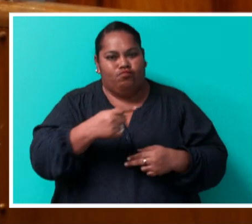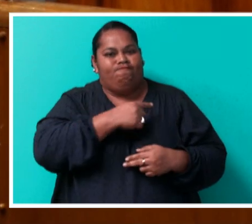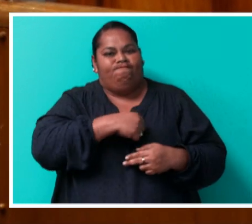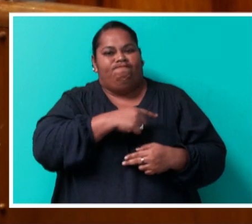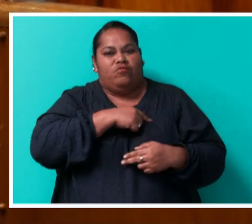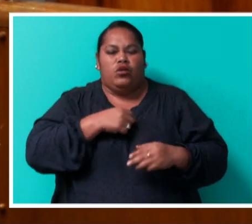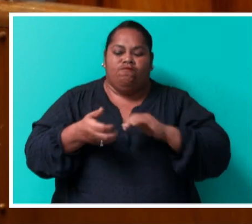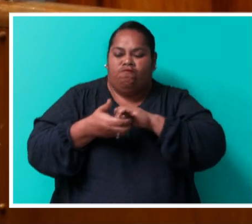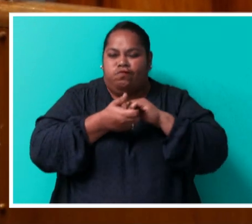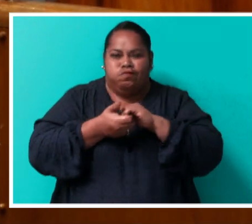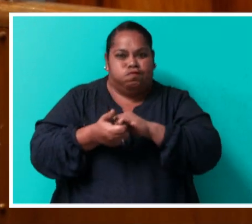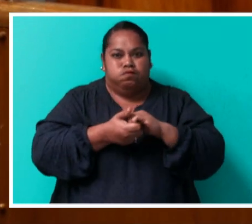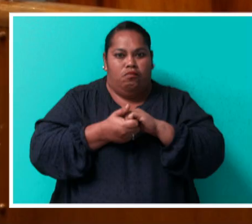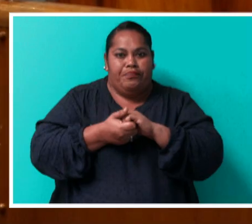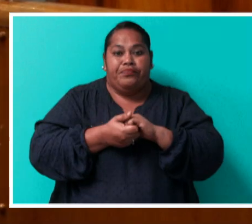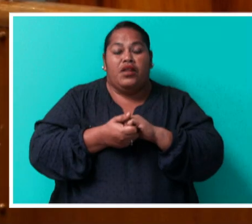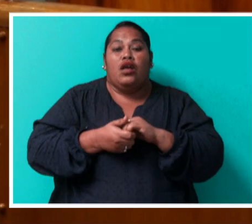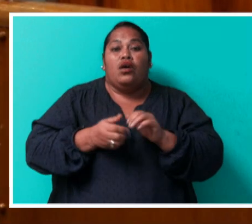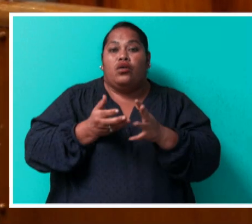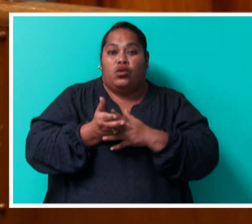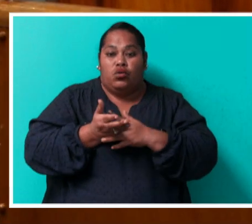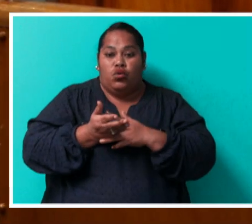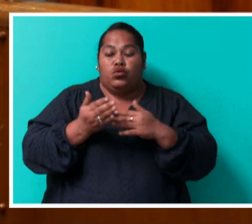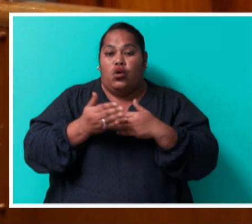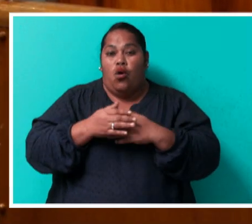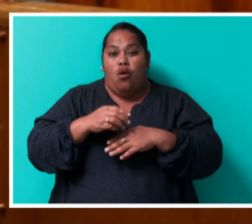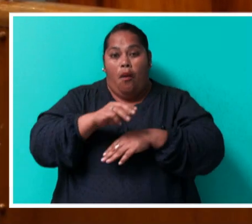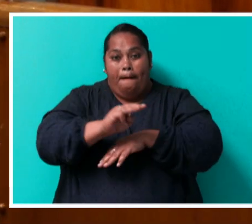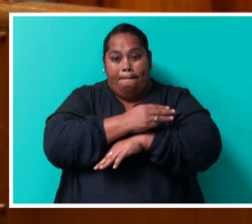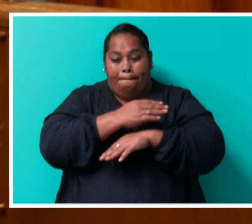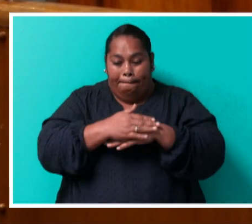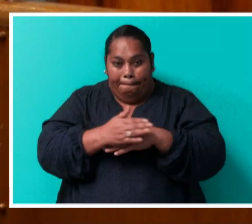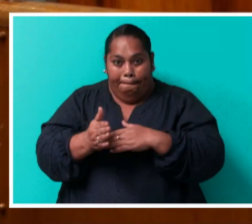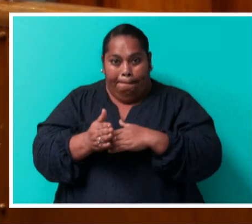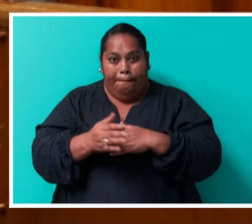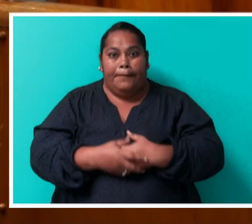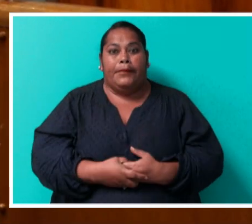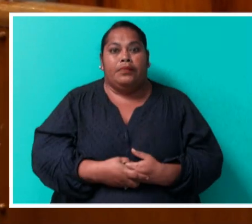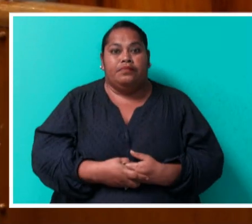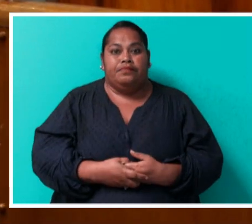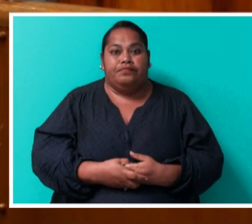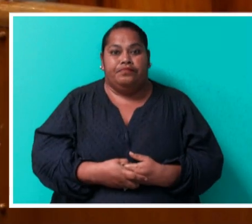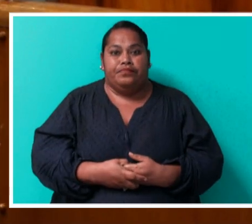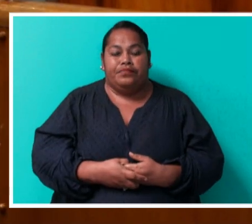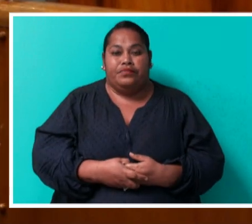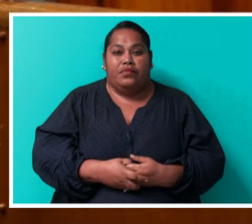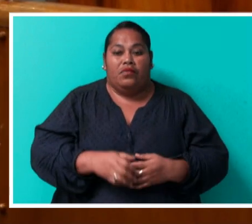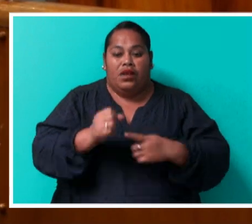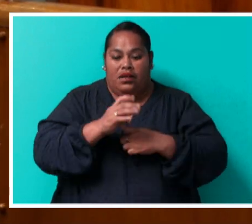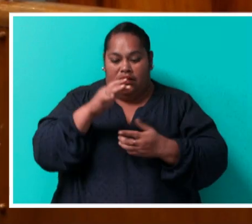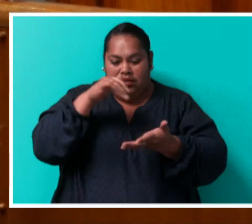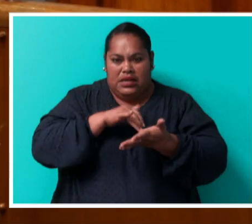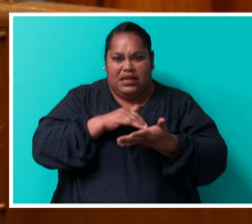collaboration through its recently opened Maritime Essential Services Center in Lami.